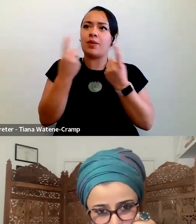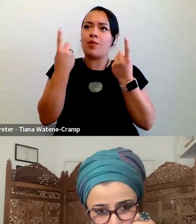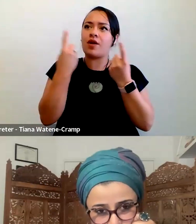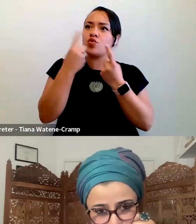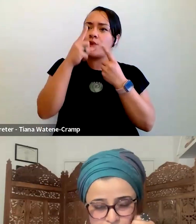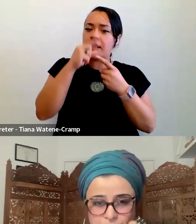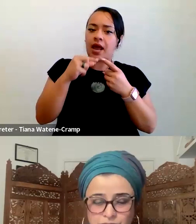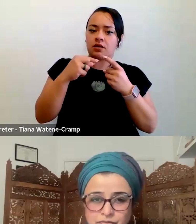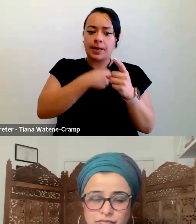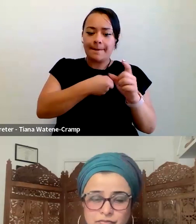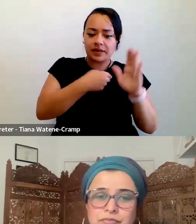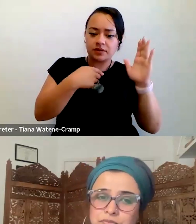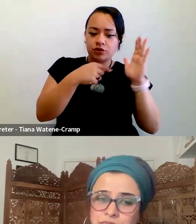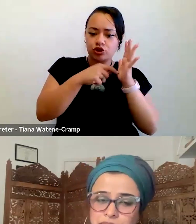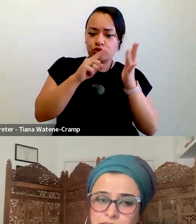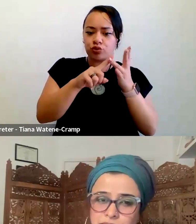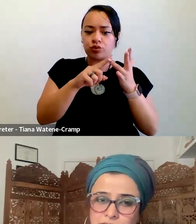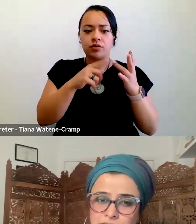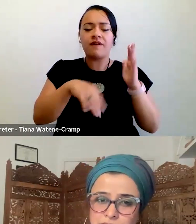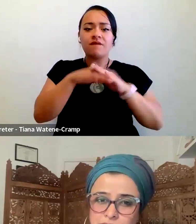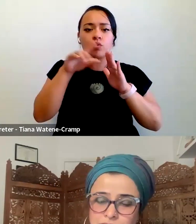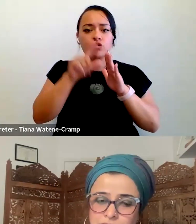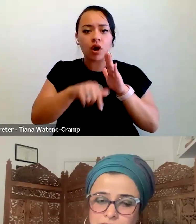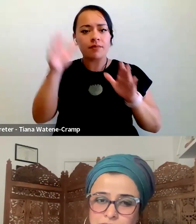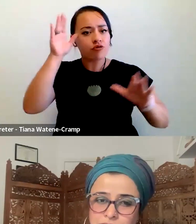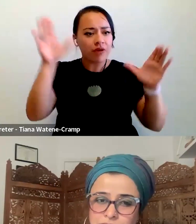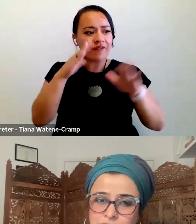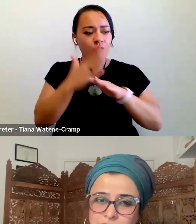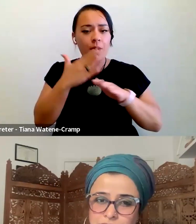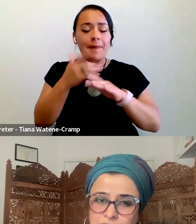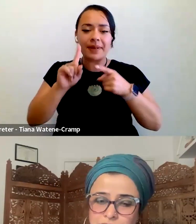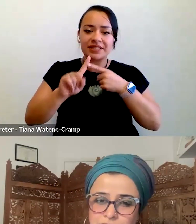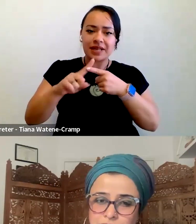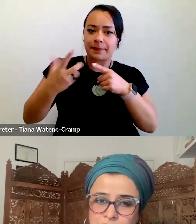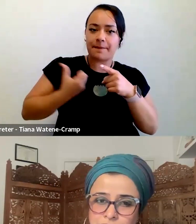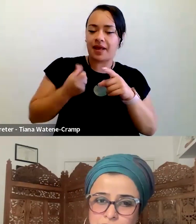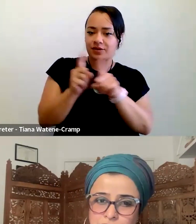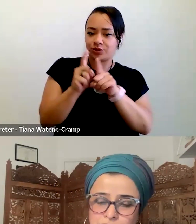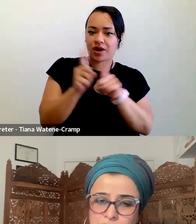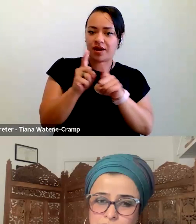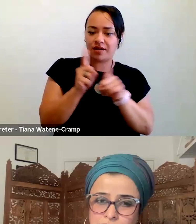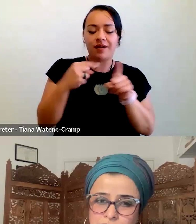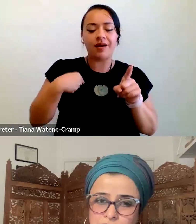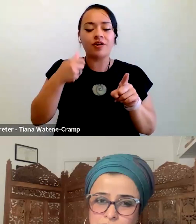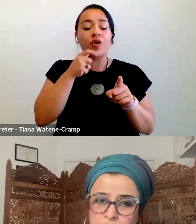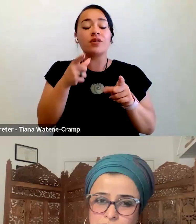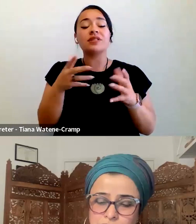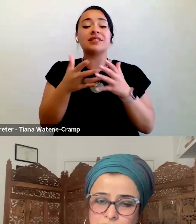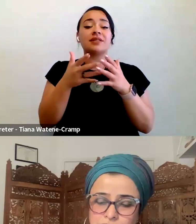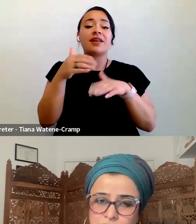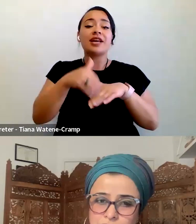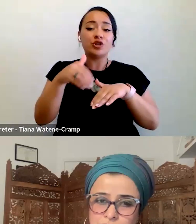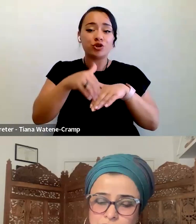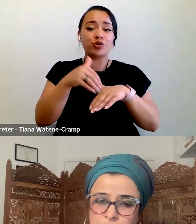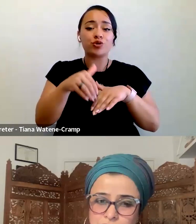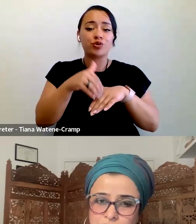full-time creative work and actually be sustainably paid. You know, so and I know that this is an issue that increasingly is